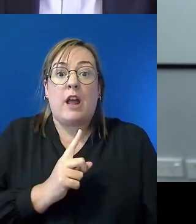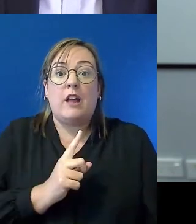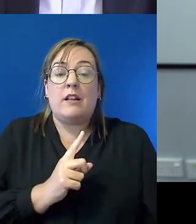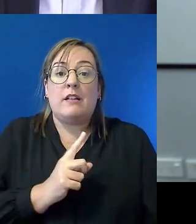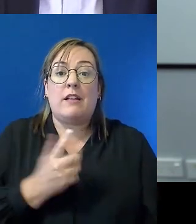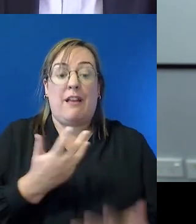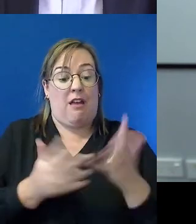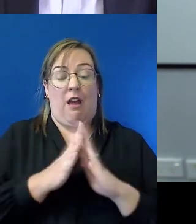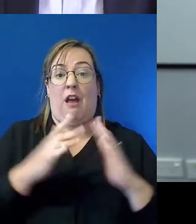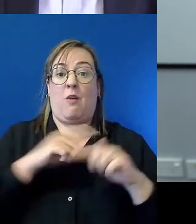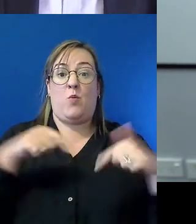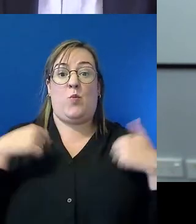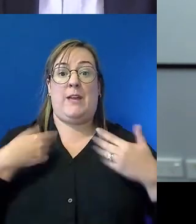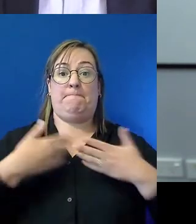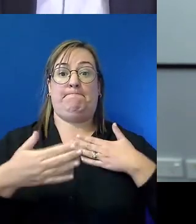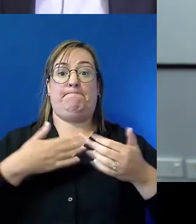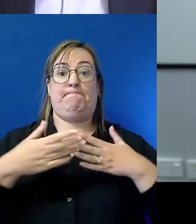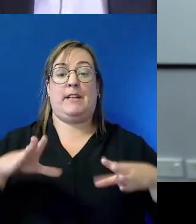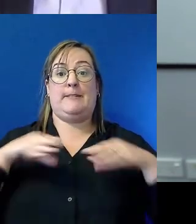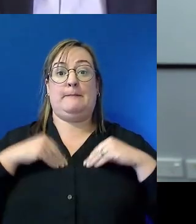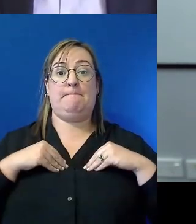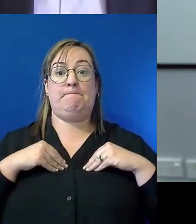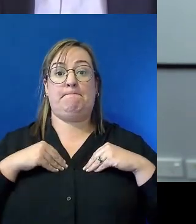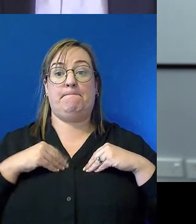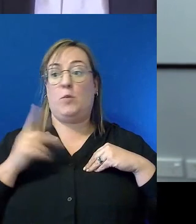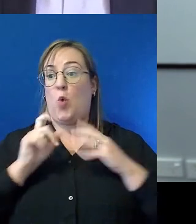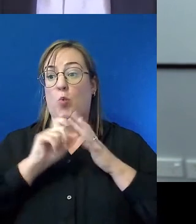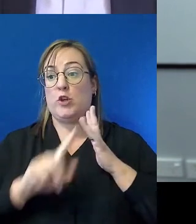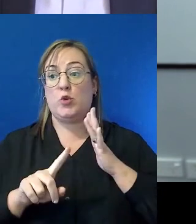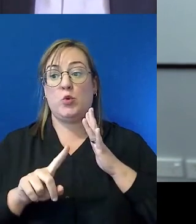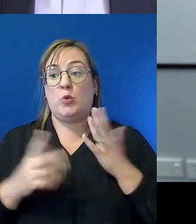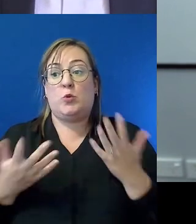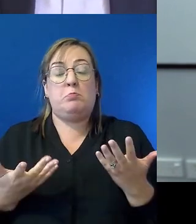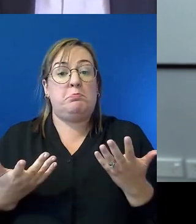with this? What do we need to do?